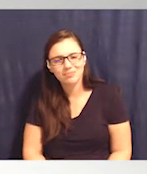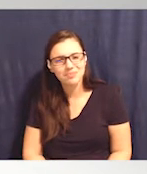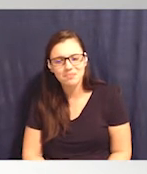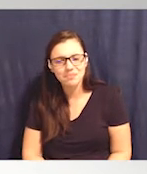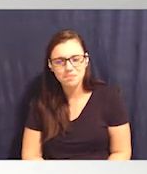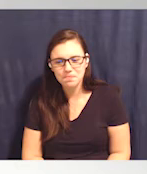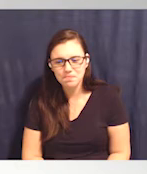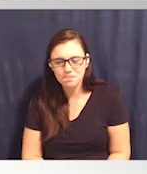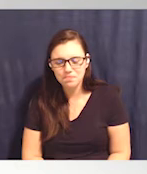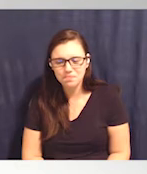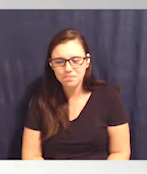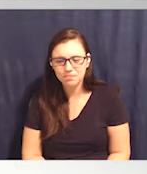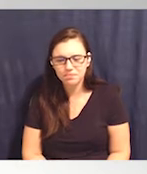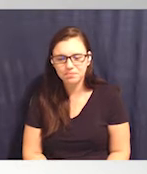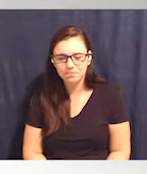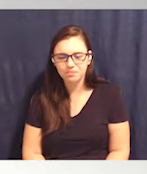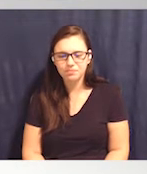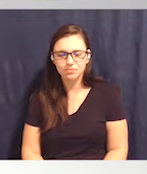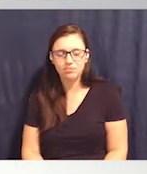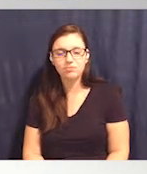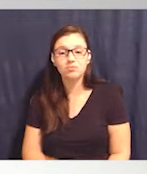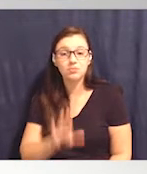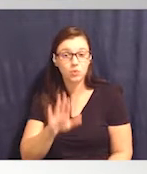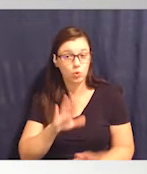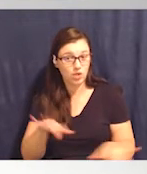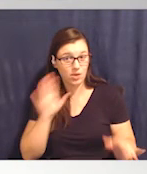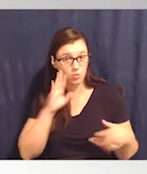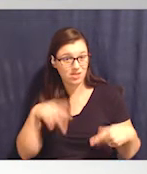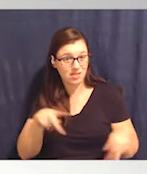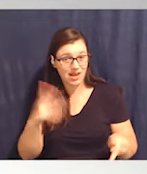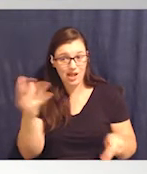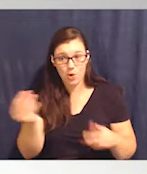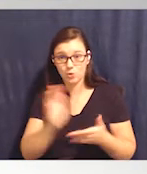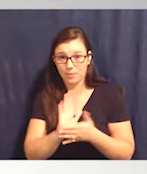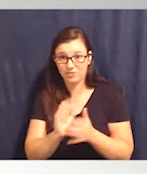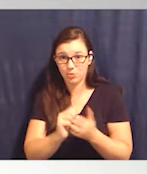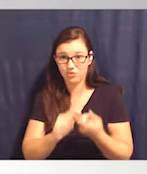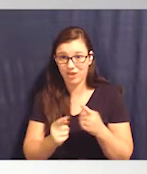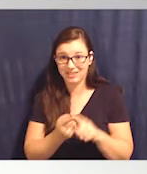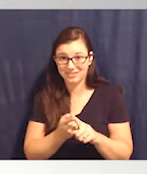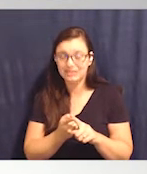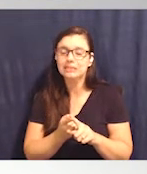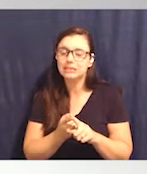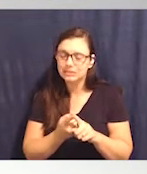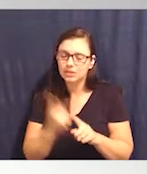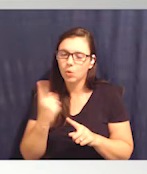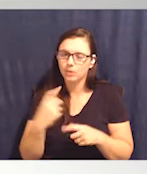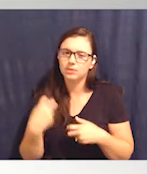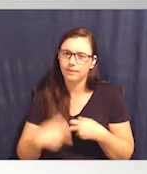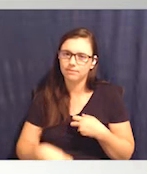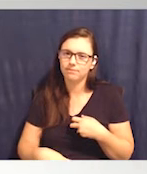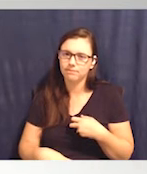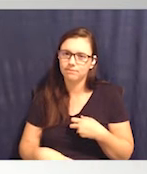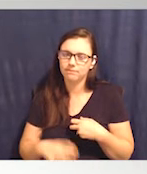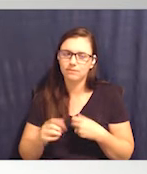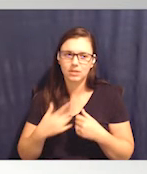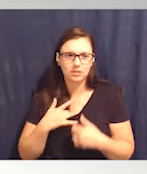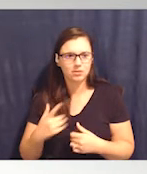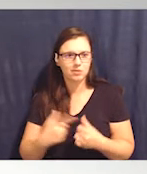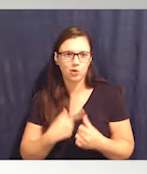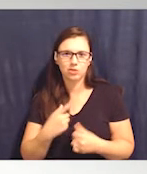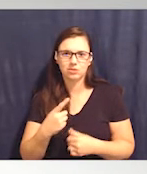Would you let your child go out to a movie with friends? This is always a hard one, because usually it's like the first time or two that a child goes out somewhere by